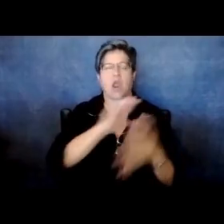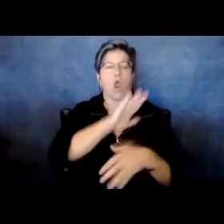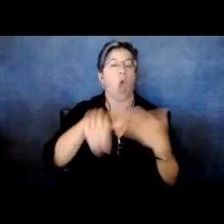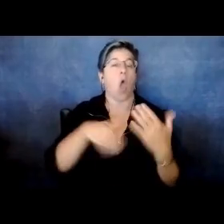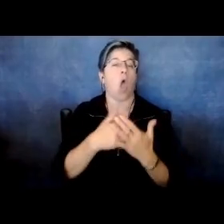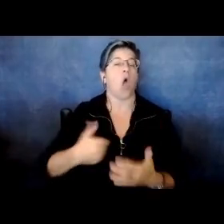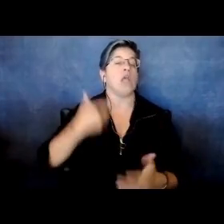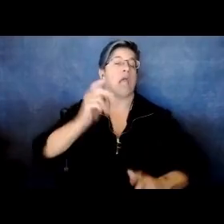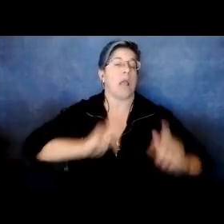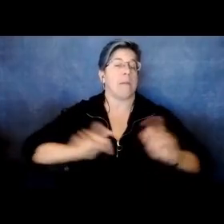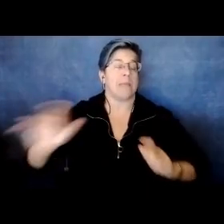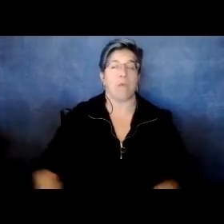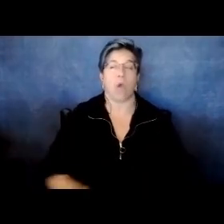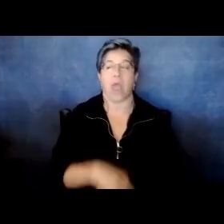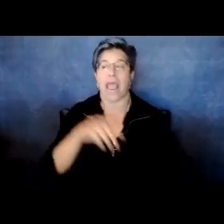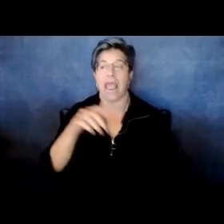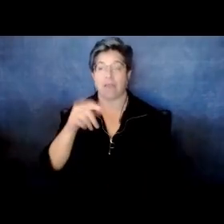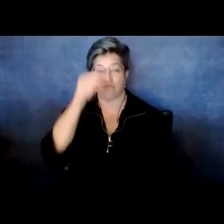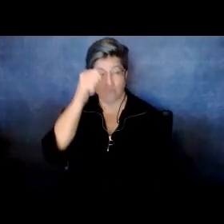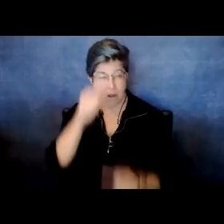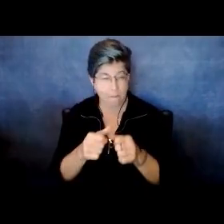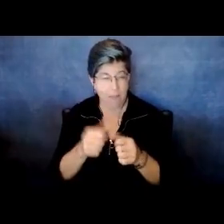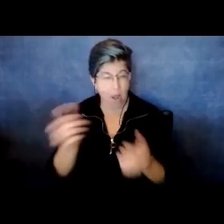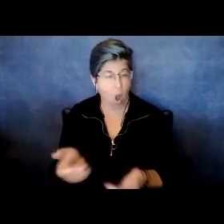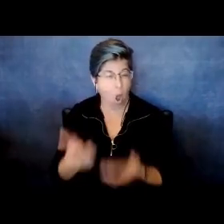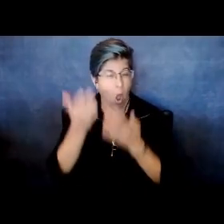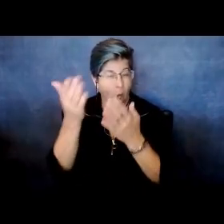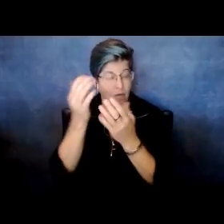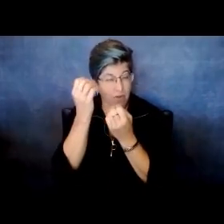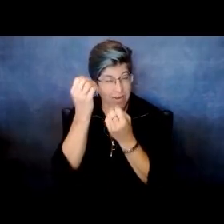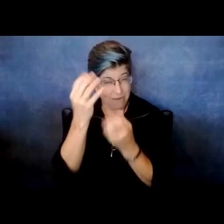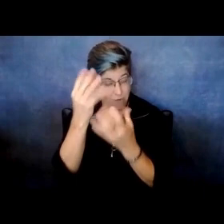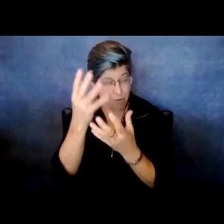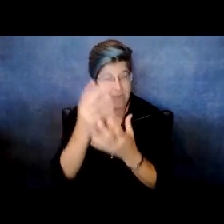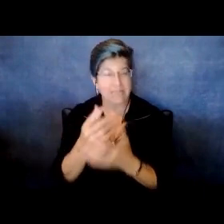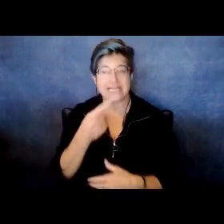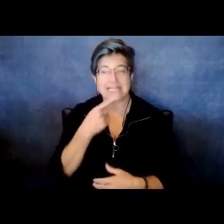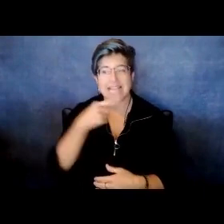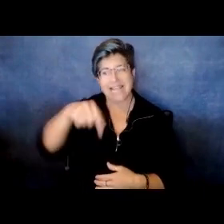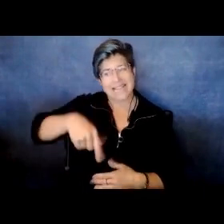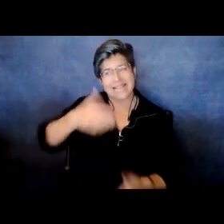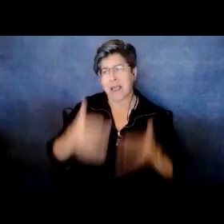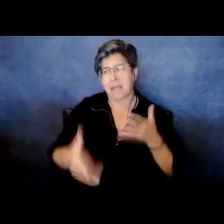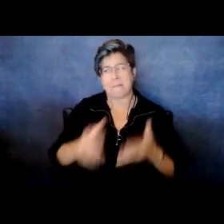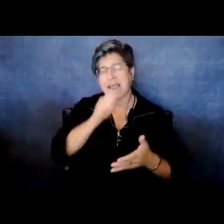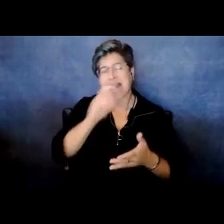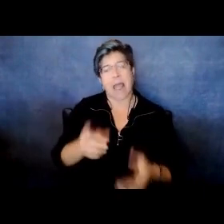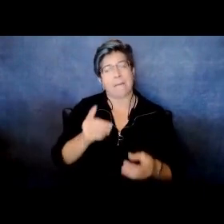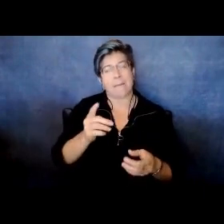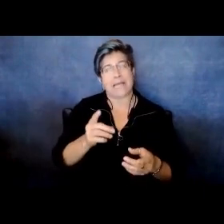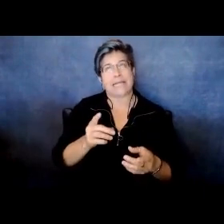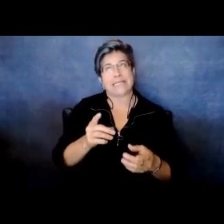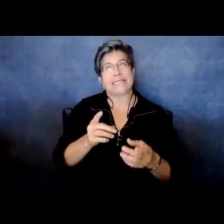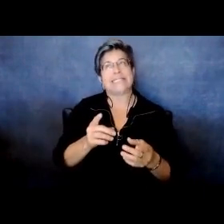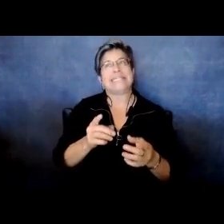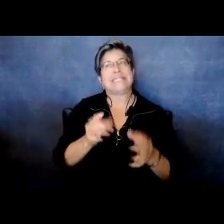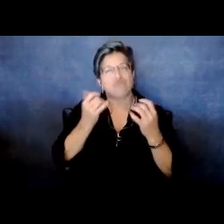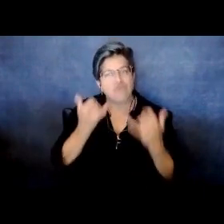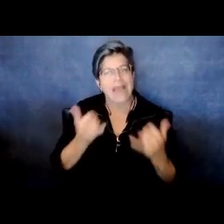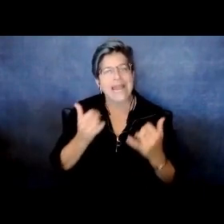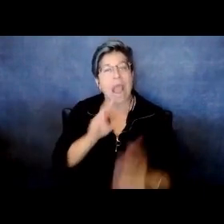people. And remember to offer the information saying, this may not be immediately relevant for